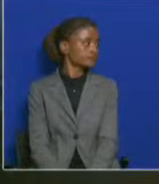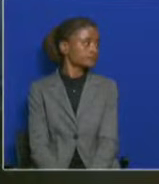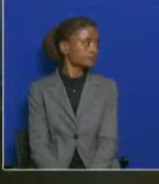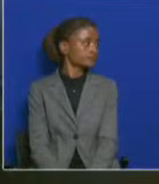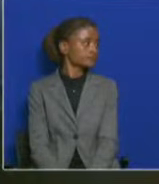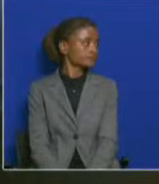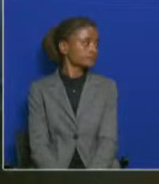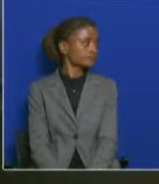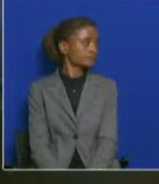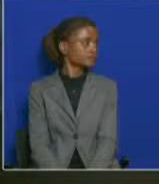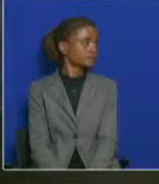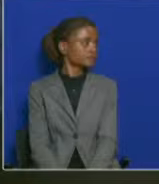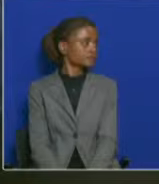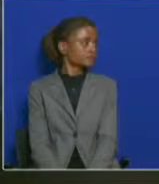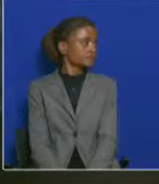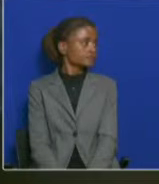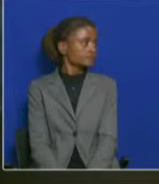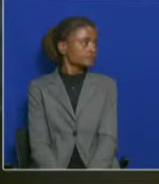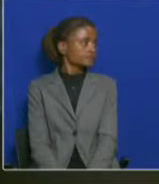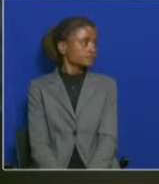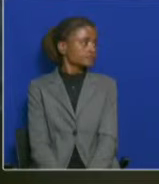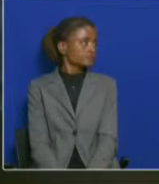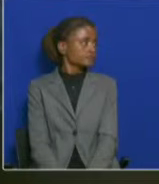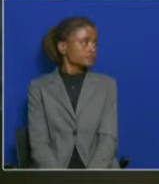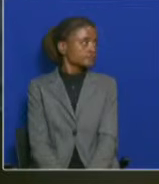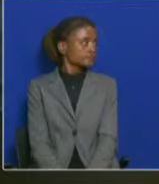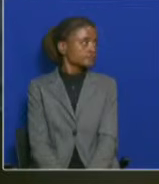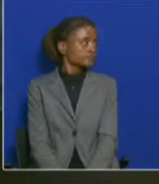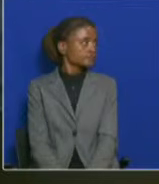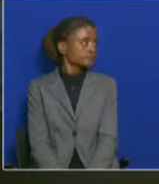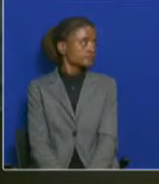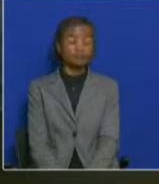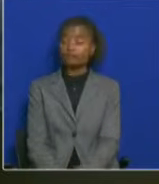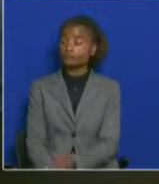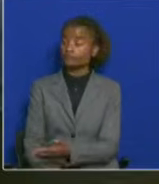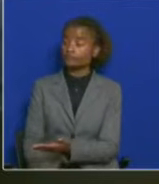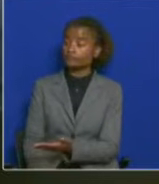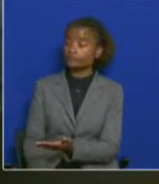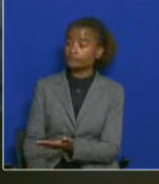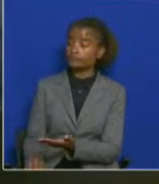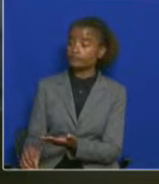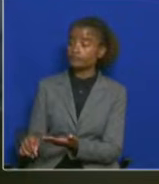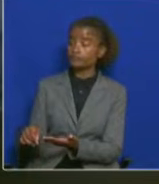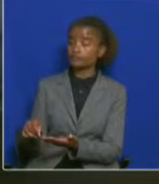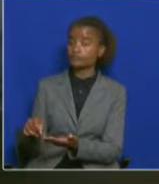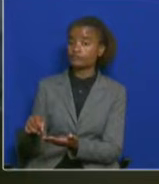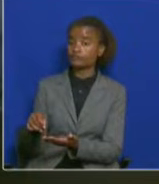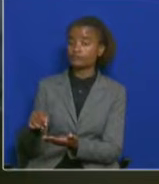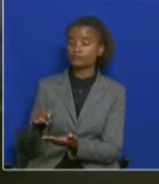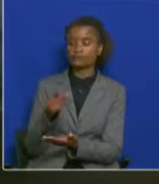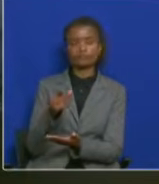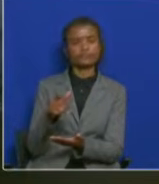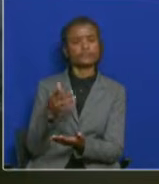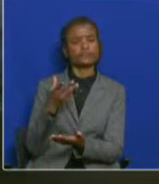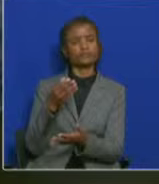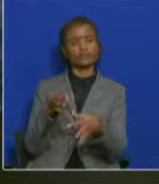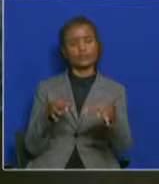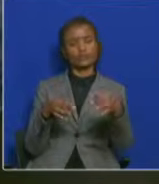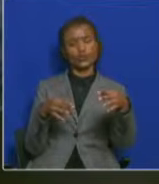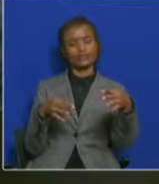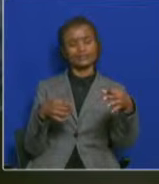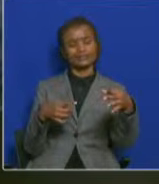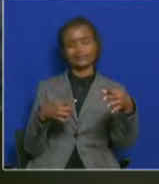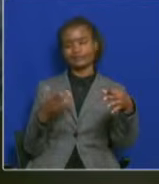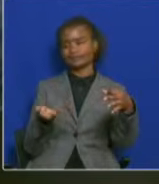Mr. Sim, we have this loose this document in front of us. Will you